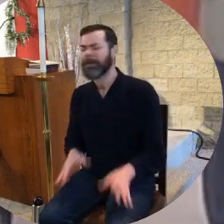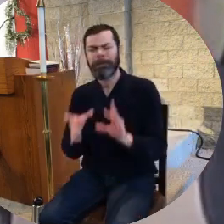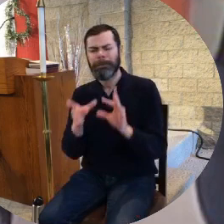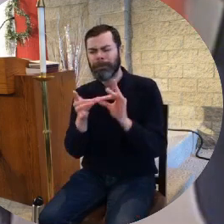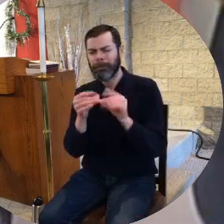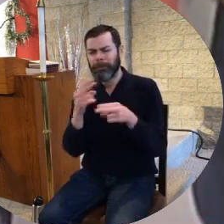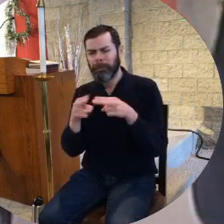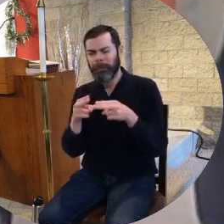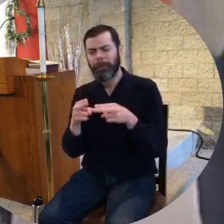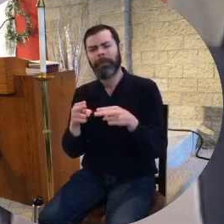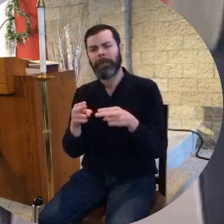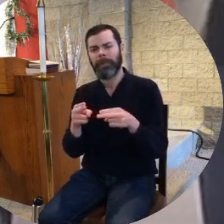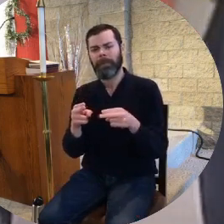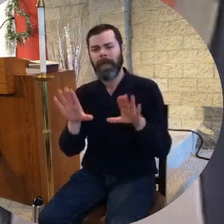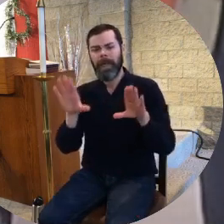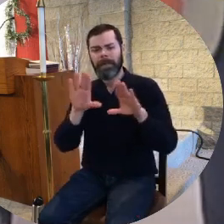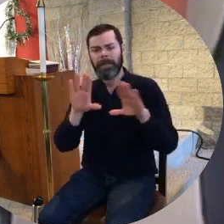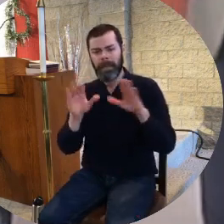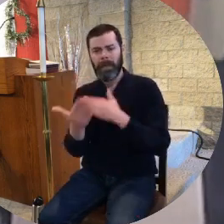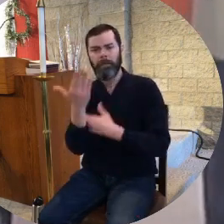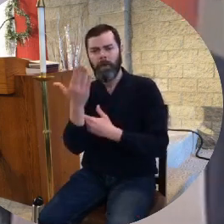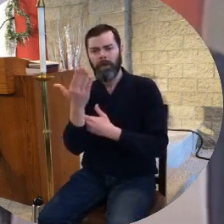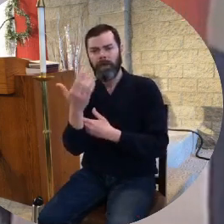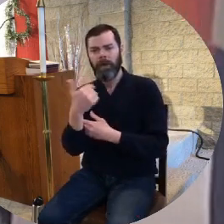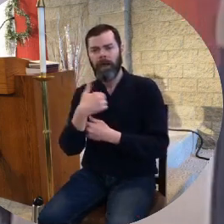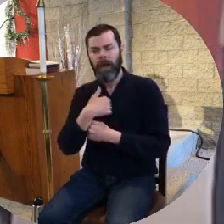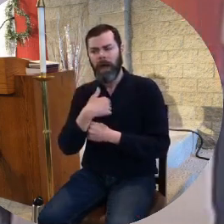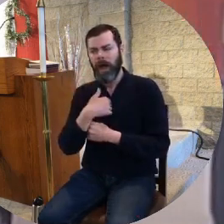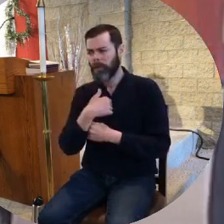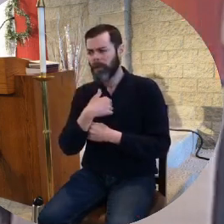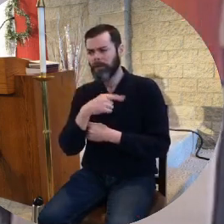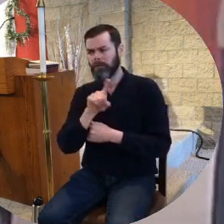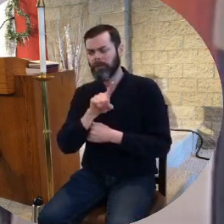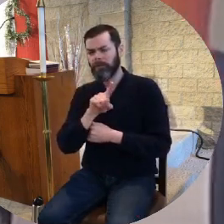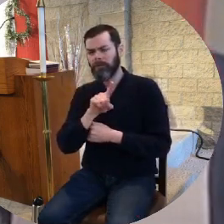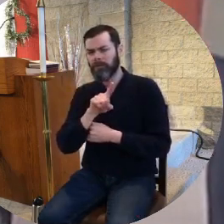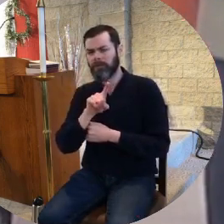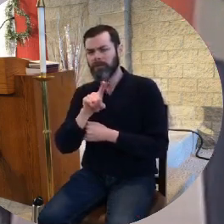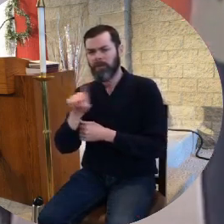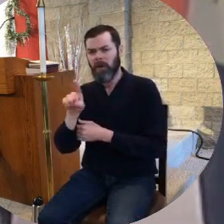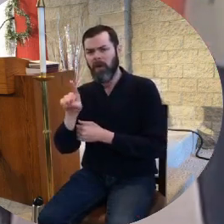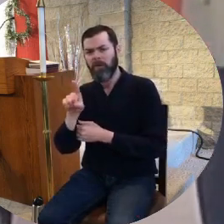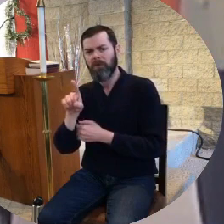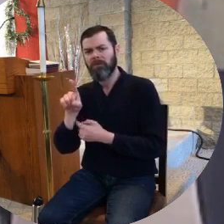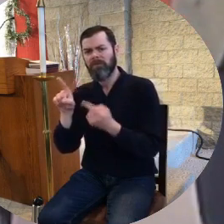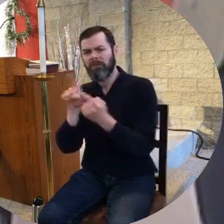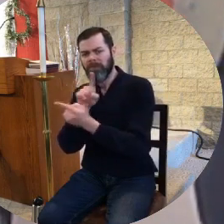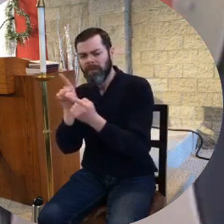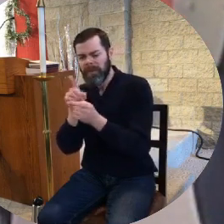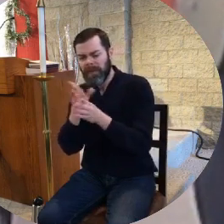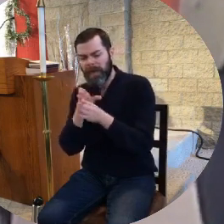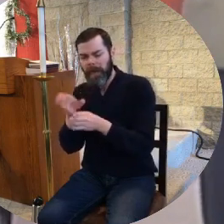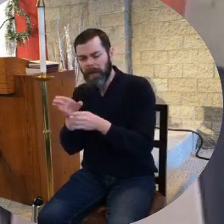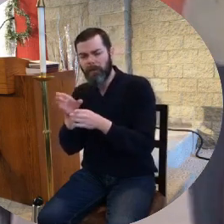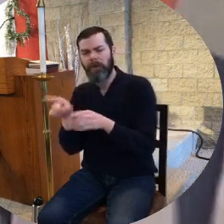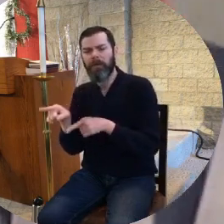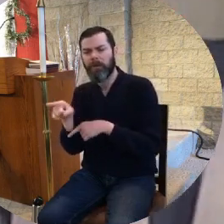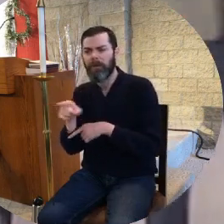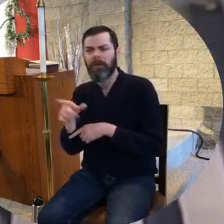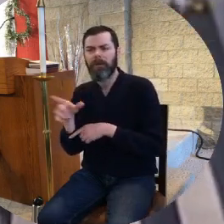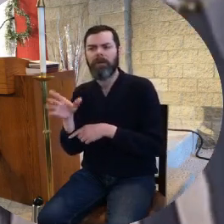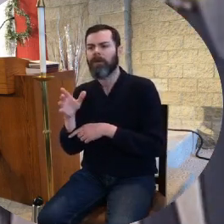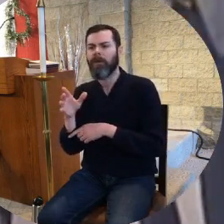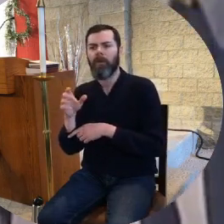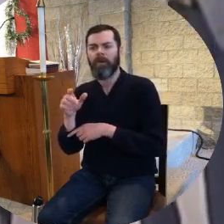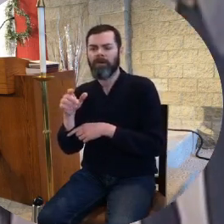on Sunday morning, I'll drop by Byerly's. They know me by face, by name. Hi, it's cold outside. Yes, it is. I'll have Earl Grey tea. Thank you. So